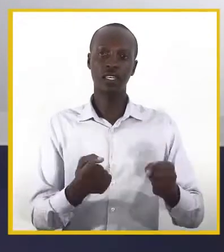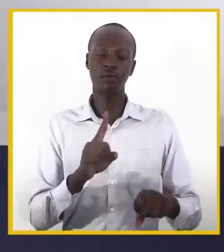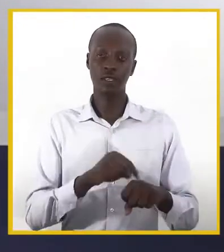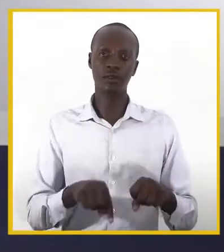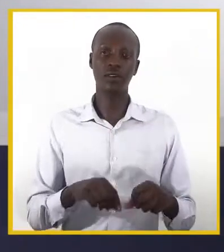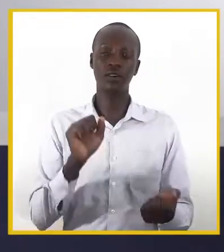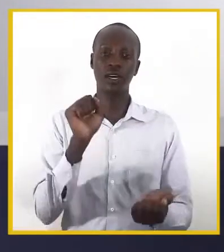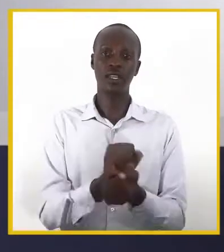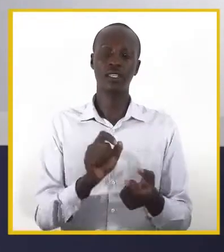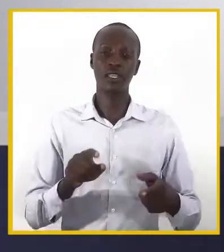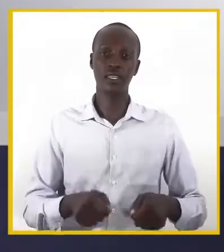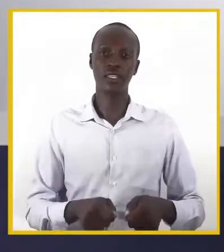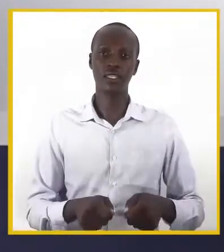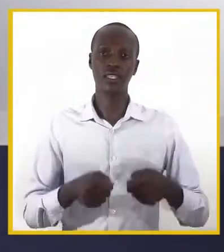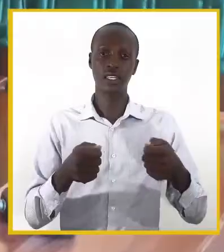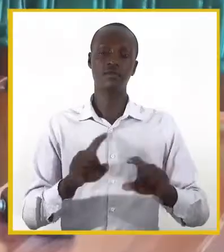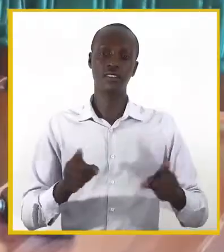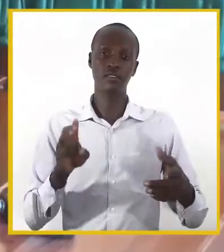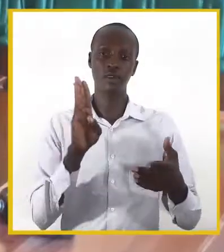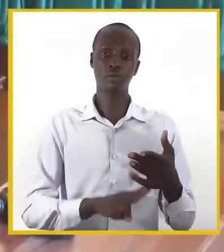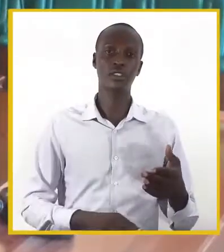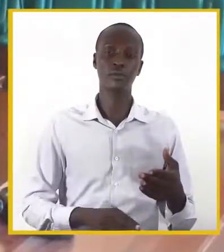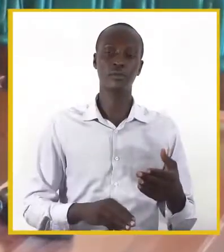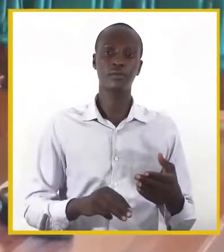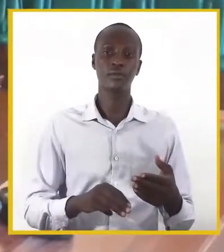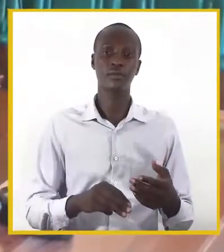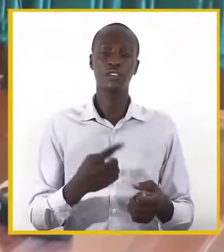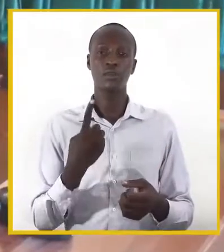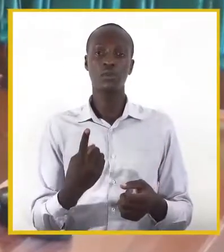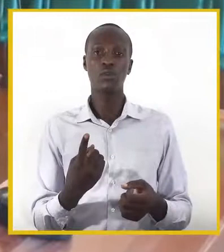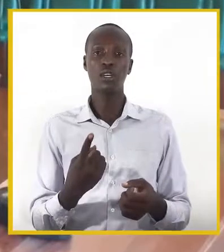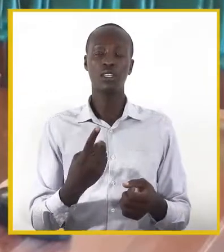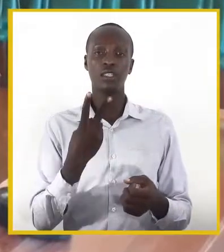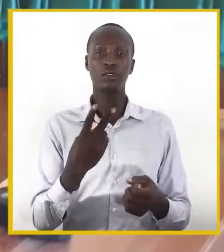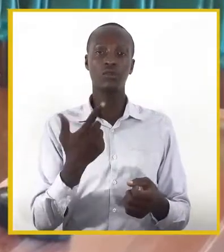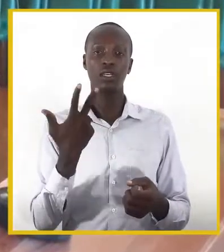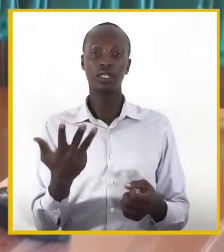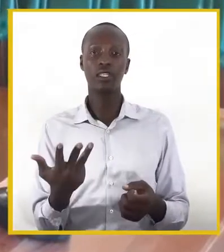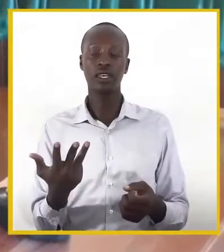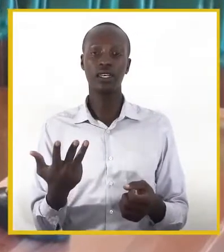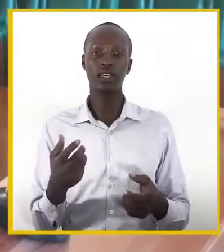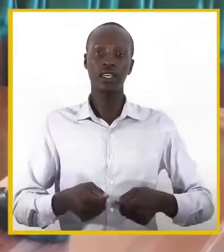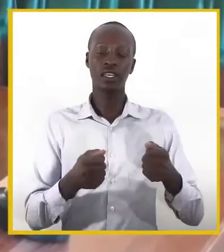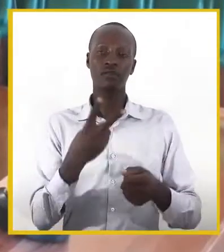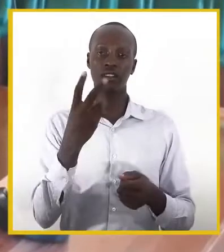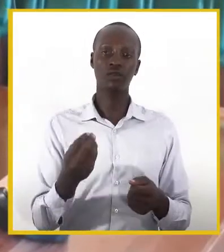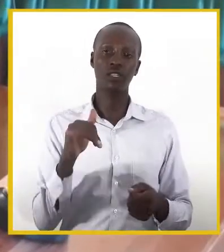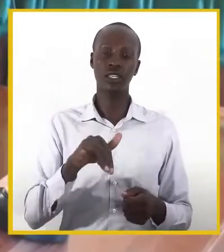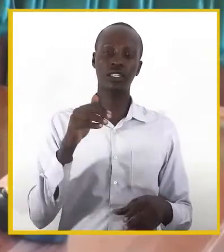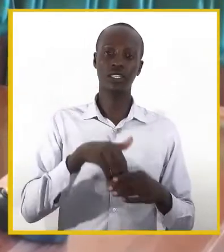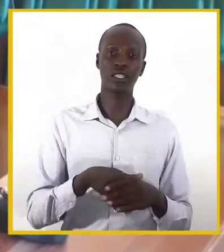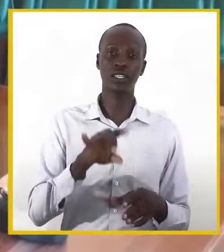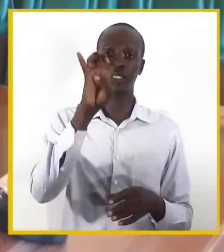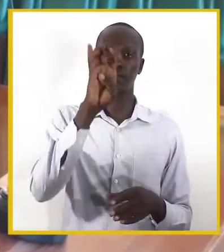been convicted and given varying sentences. Enoch Chiwongororo, aged 29, was convicted and sentenced to 20 years imprisonment